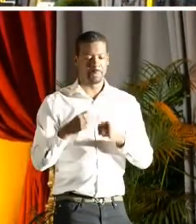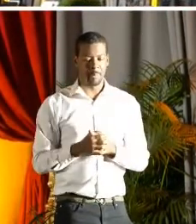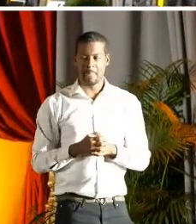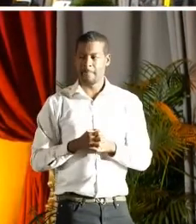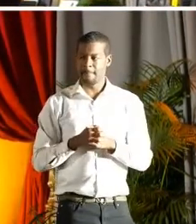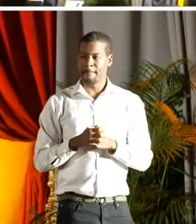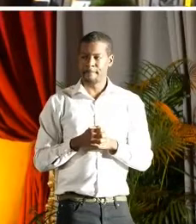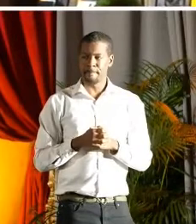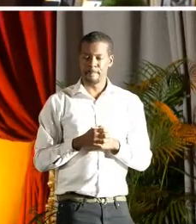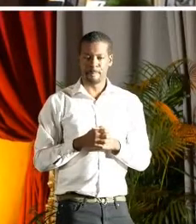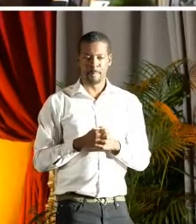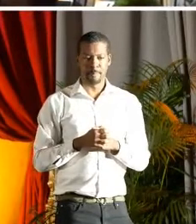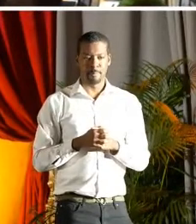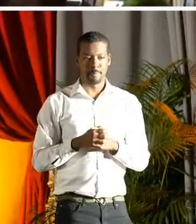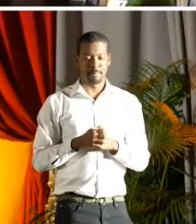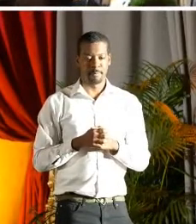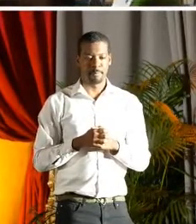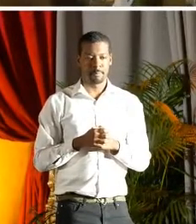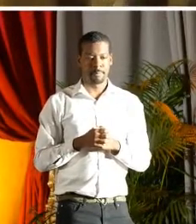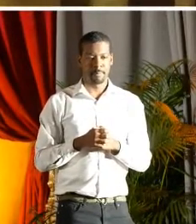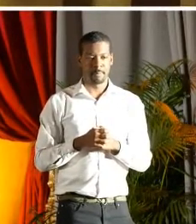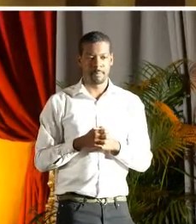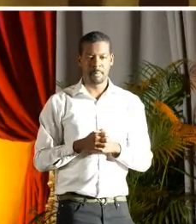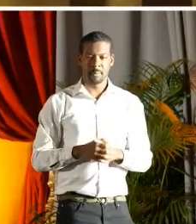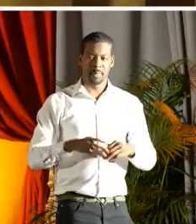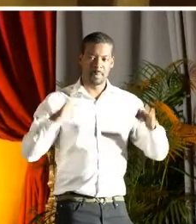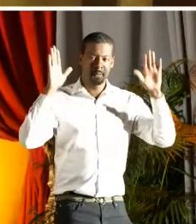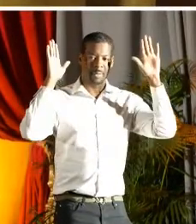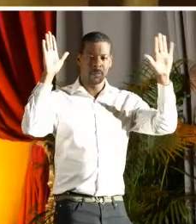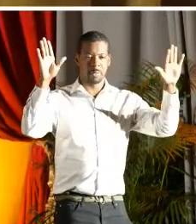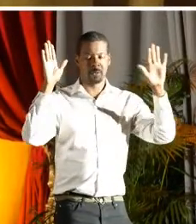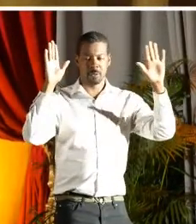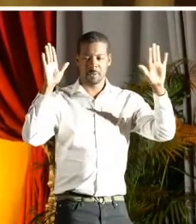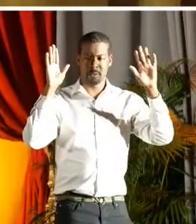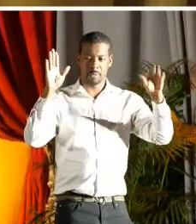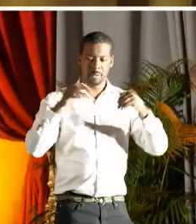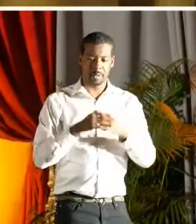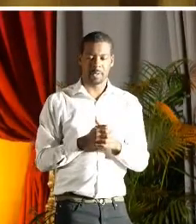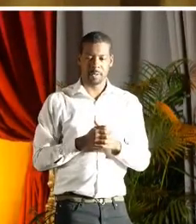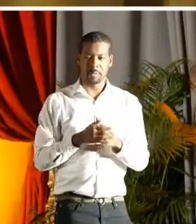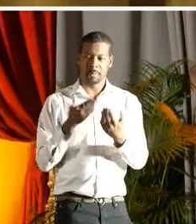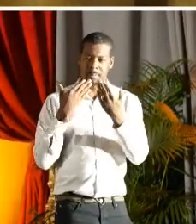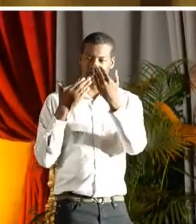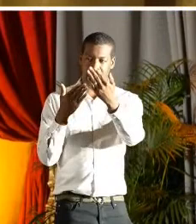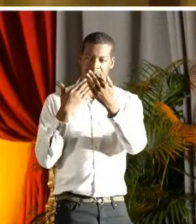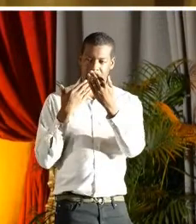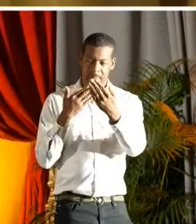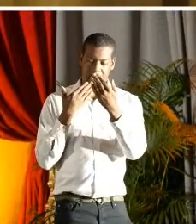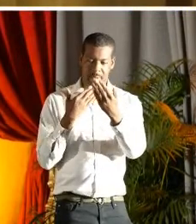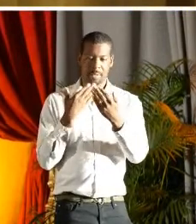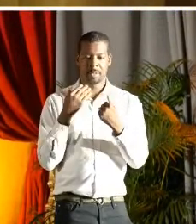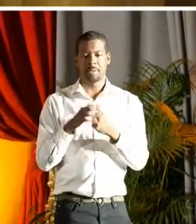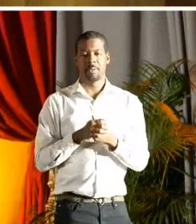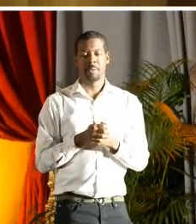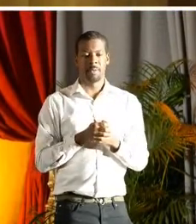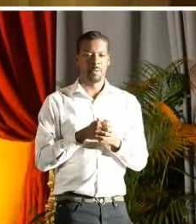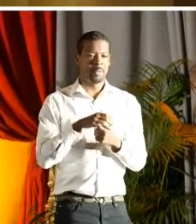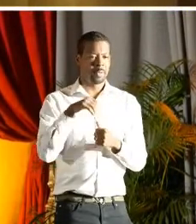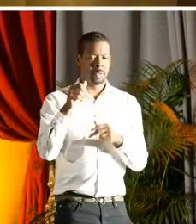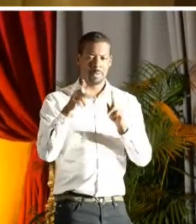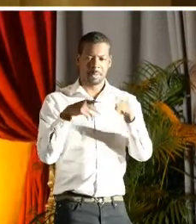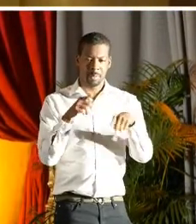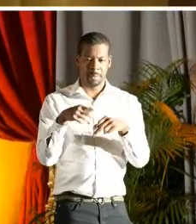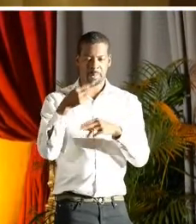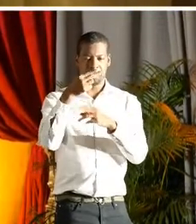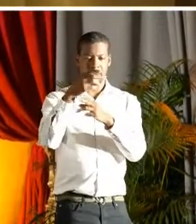A tremendous heartfelt appreciation for Mel Leventhal, Constance Slaughter